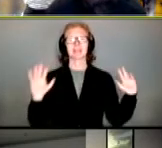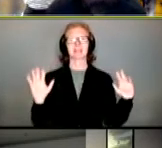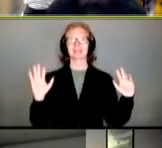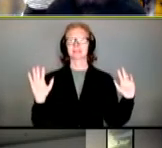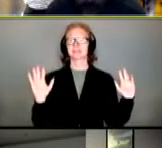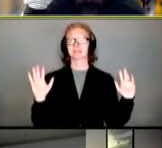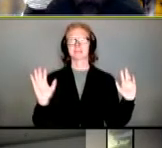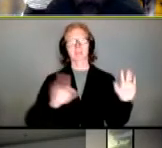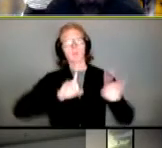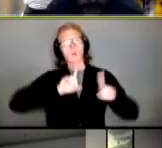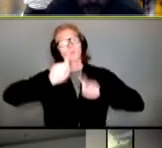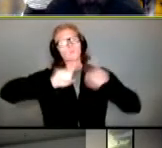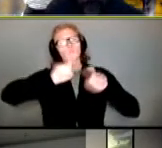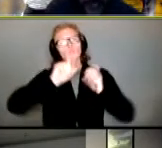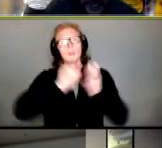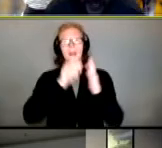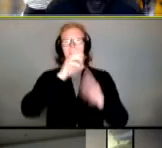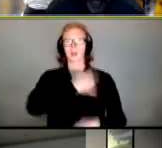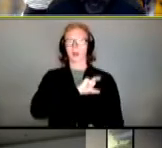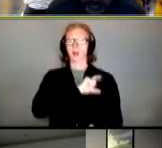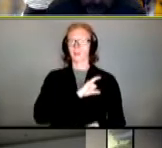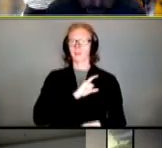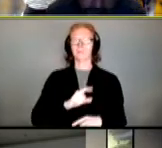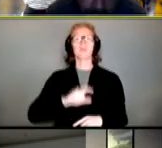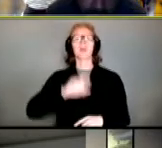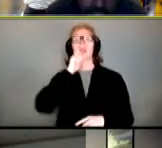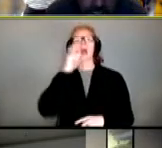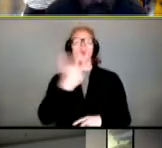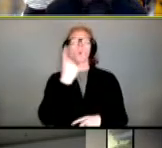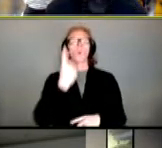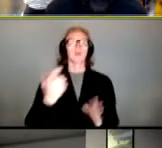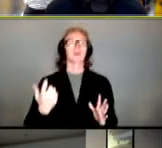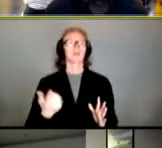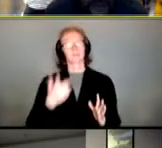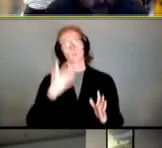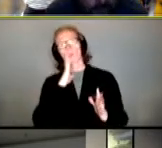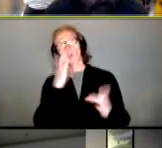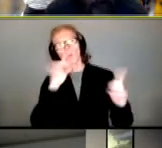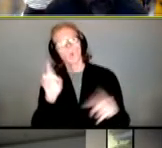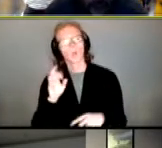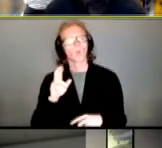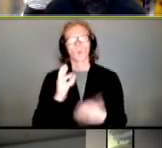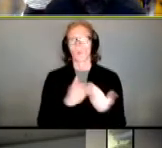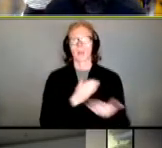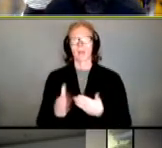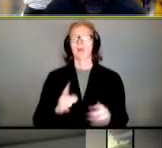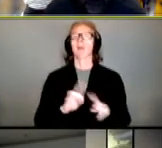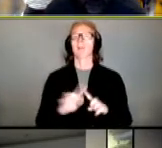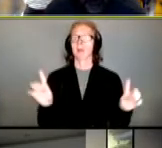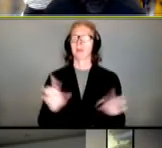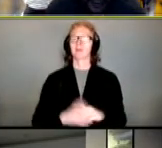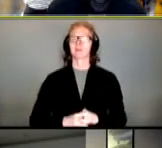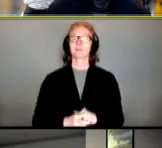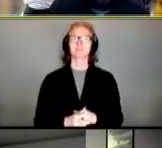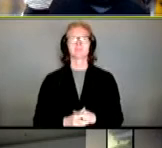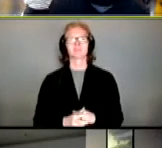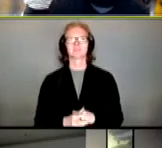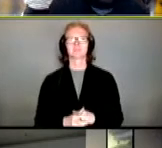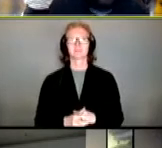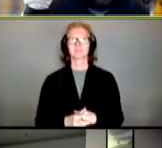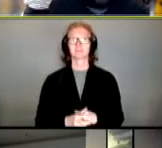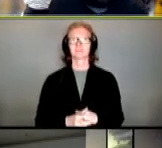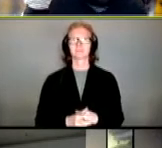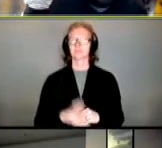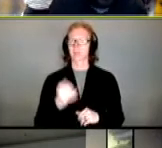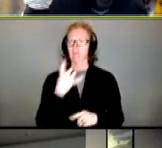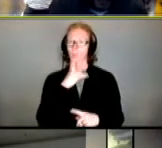meeting, and then go from there. And not necessarily saying that should work or will work, but just like I would want to come down and